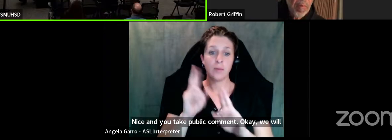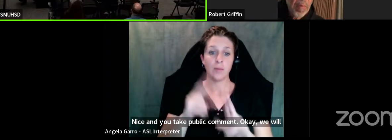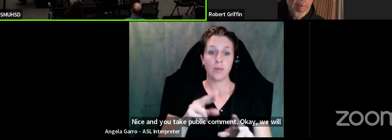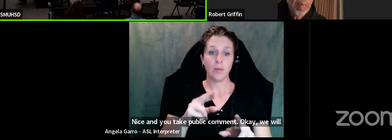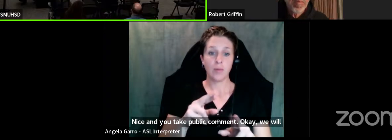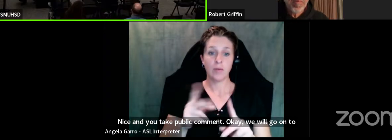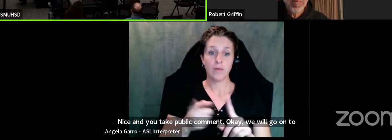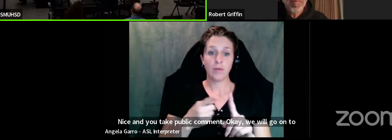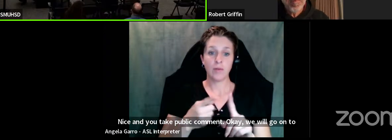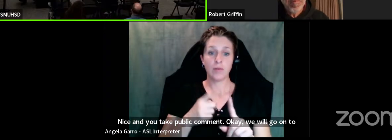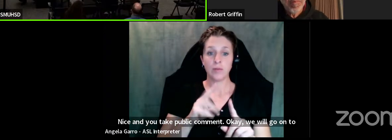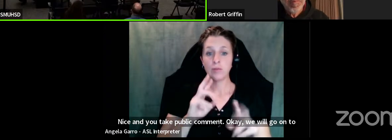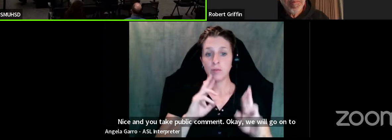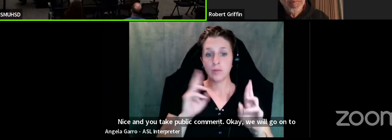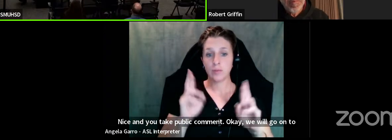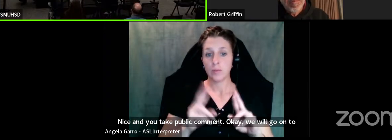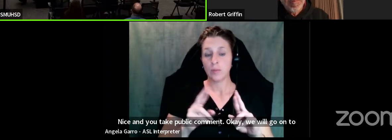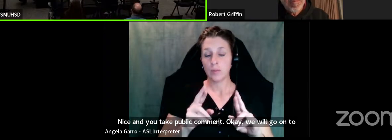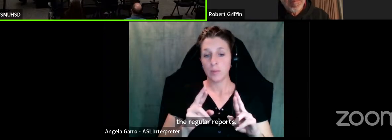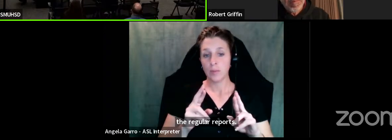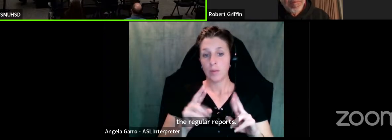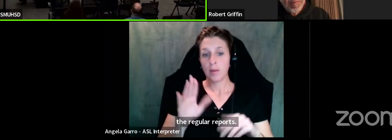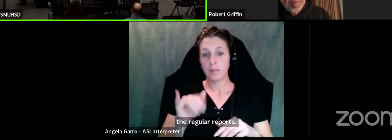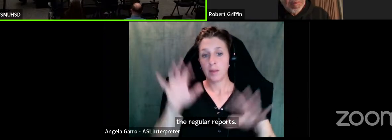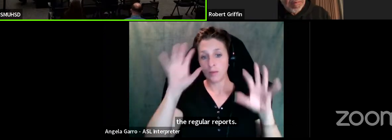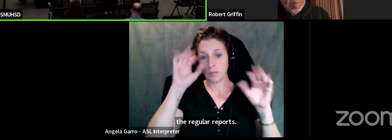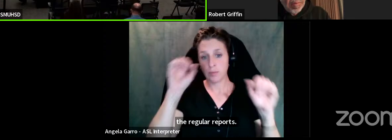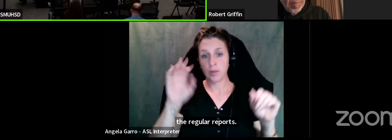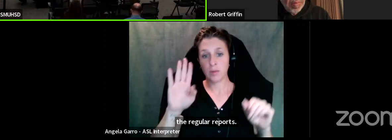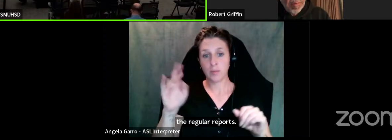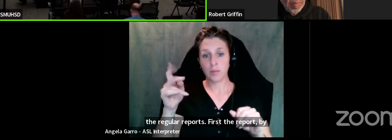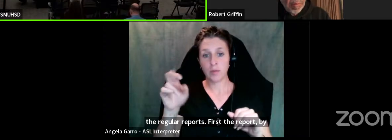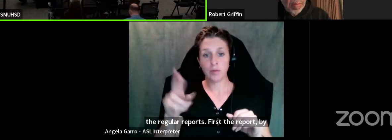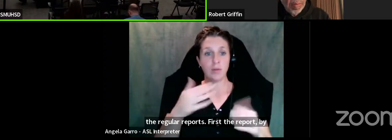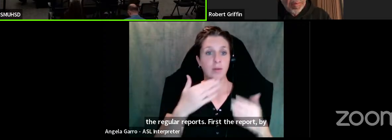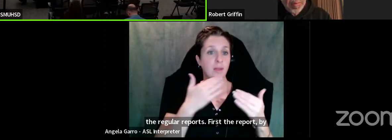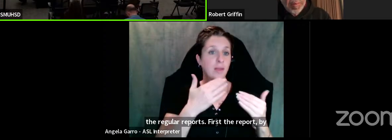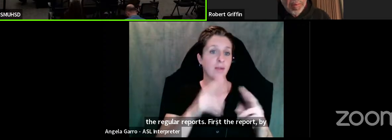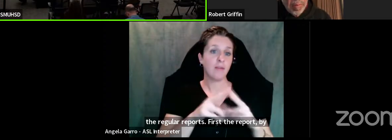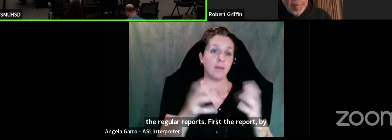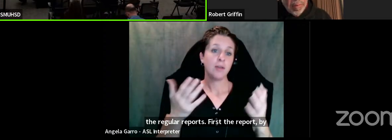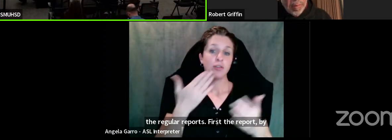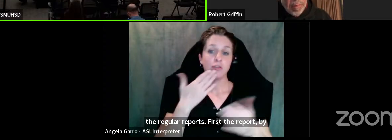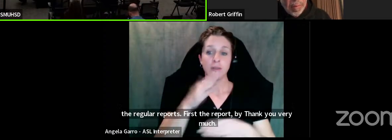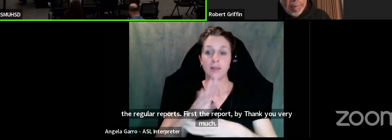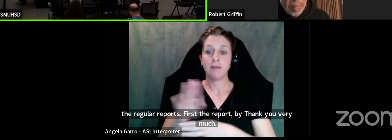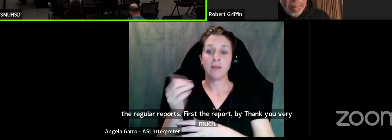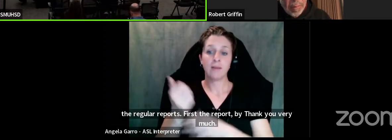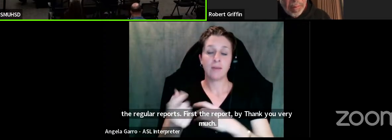the report by Superintendent Booker. Thank you very much. Good evening, everyone.